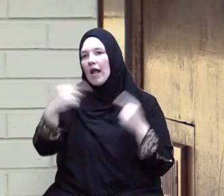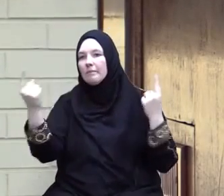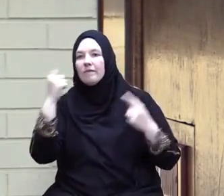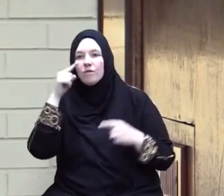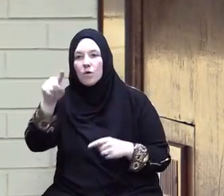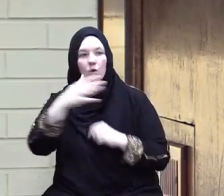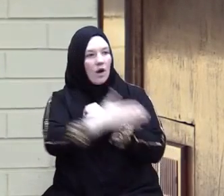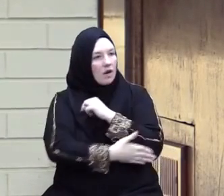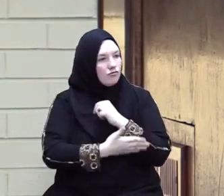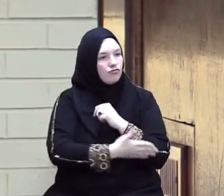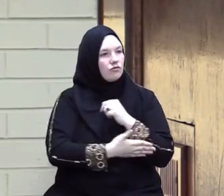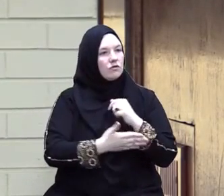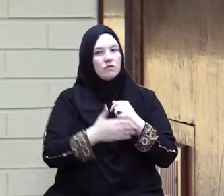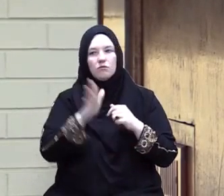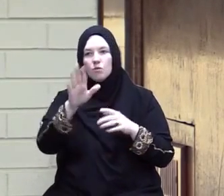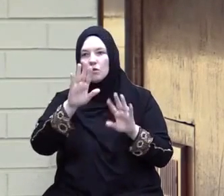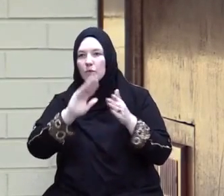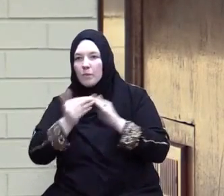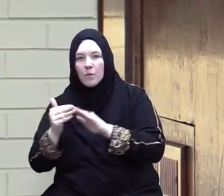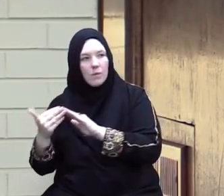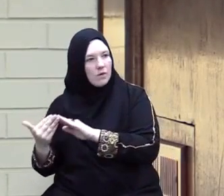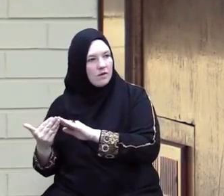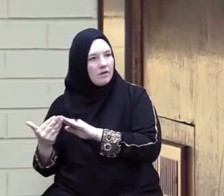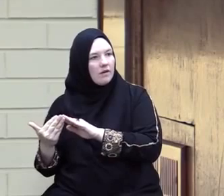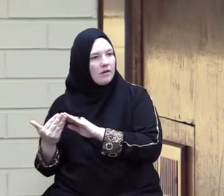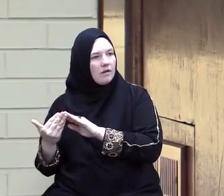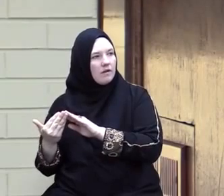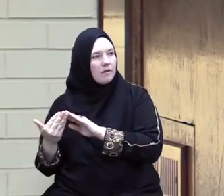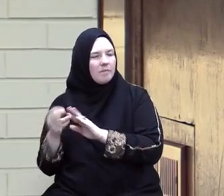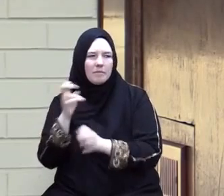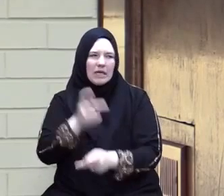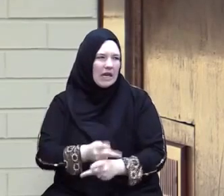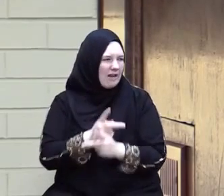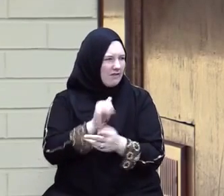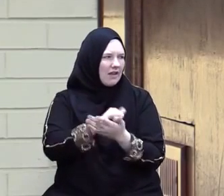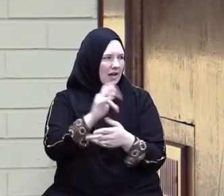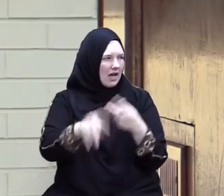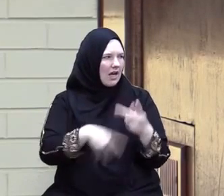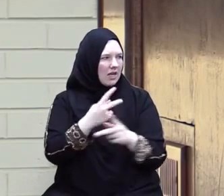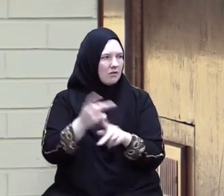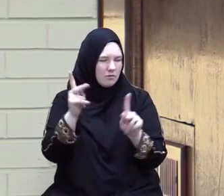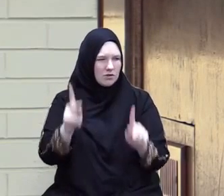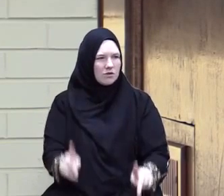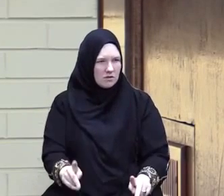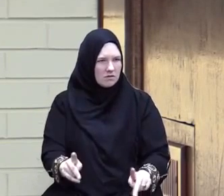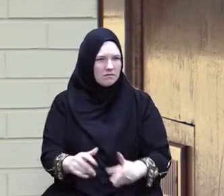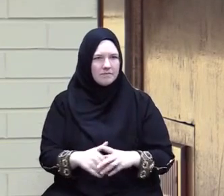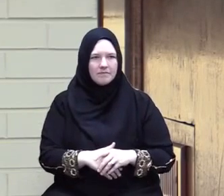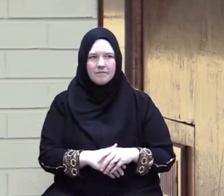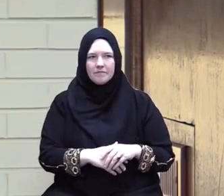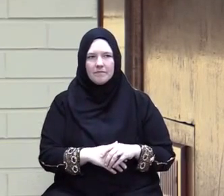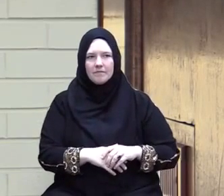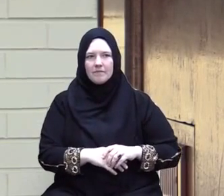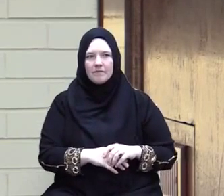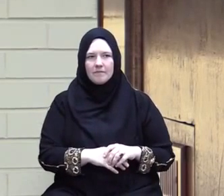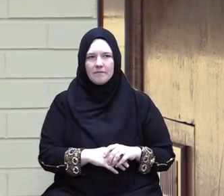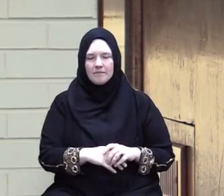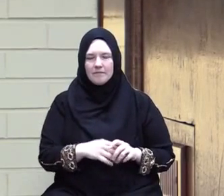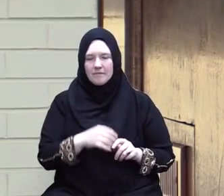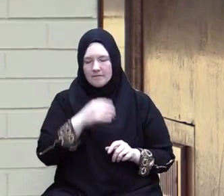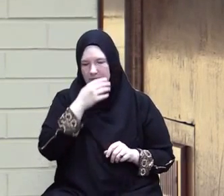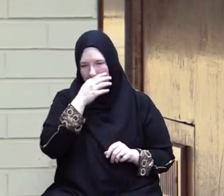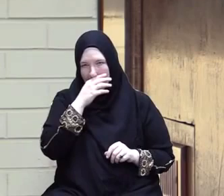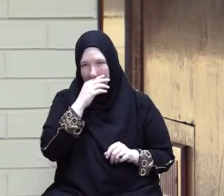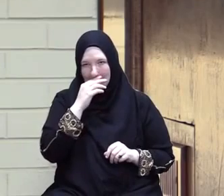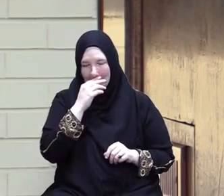They are most likely to work and help them, because either out of fear or looking for